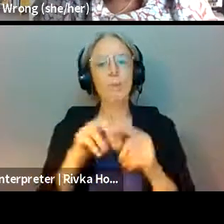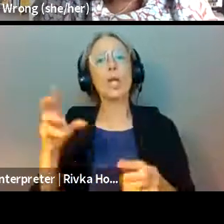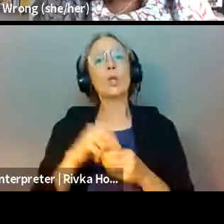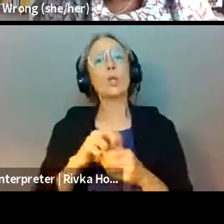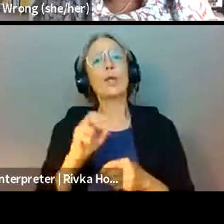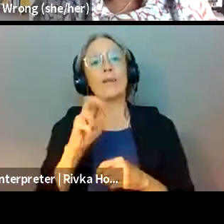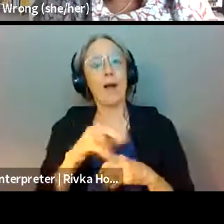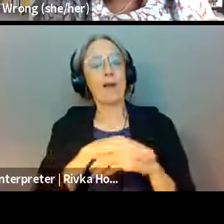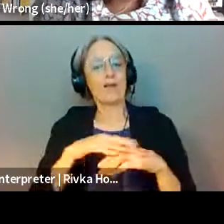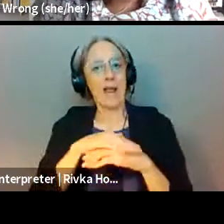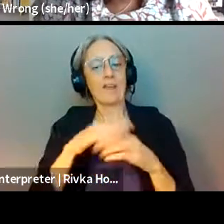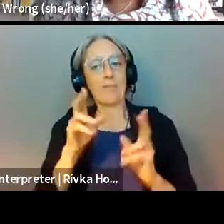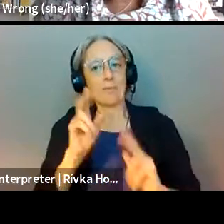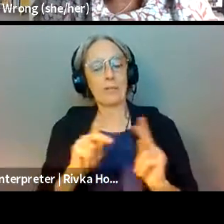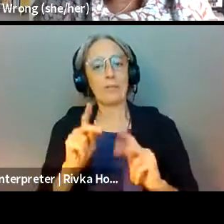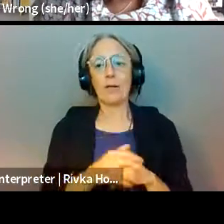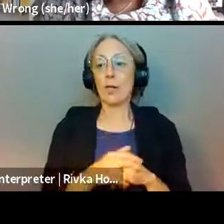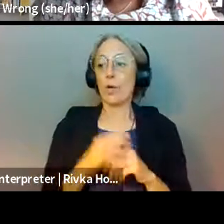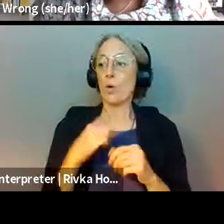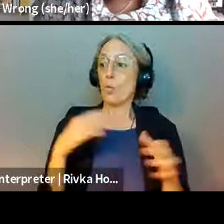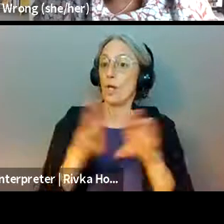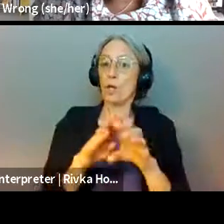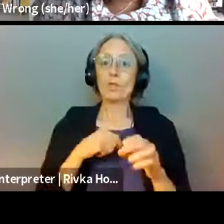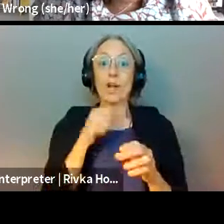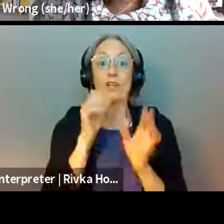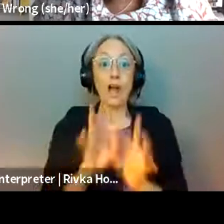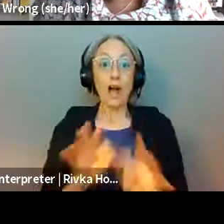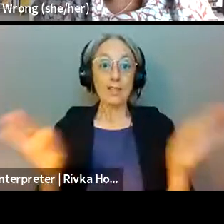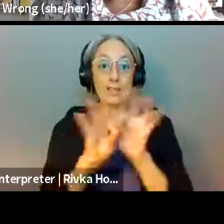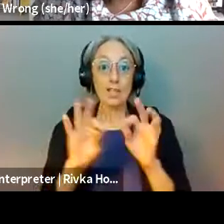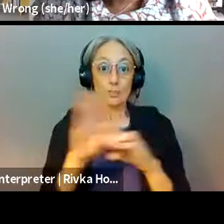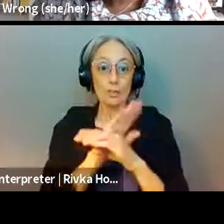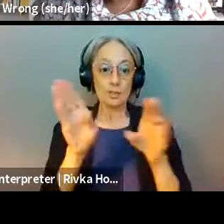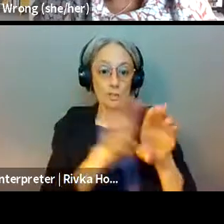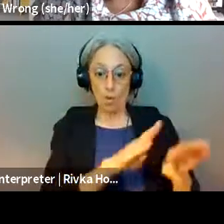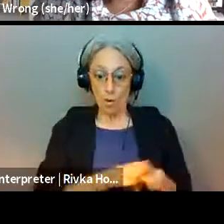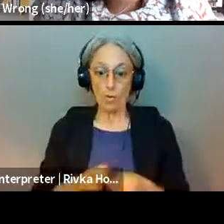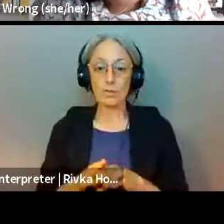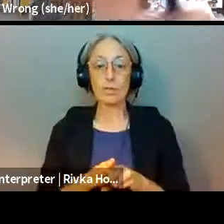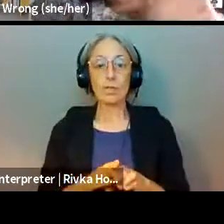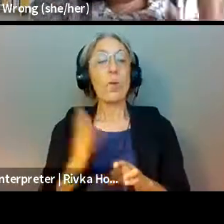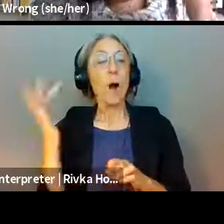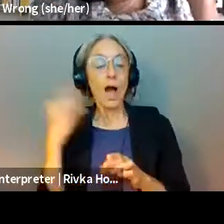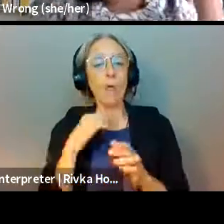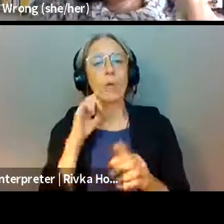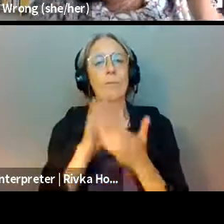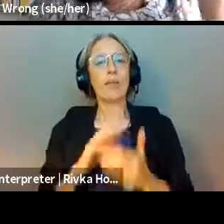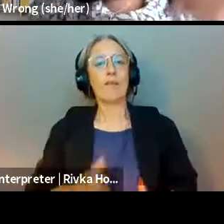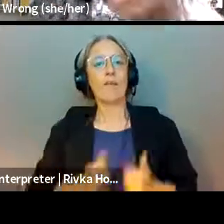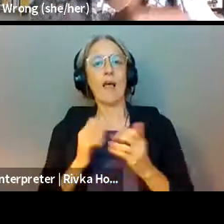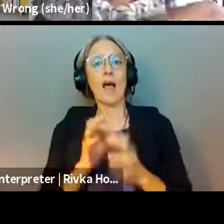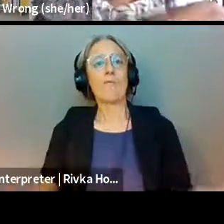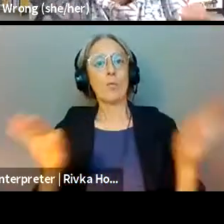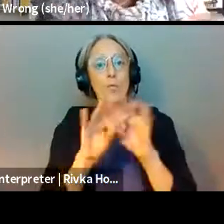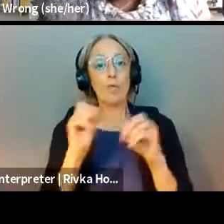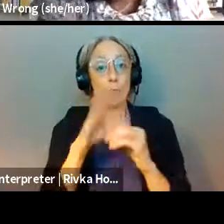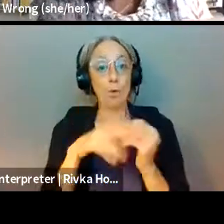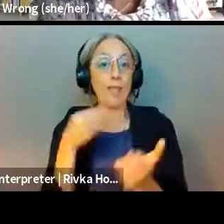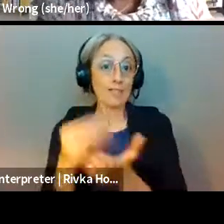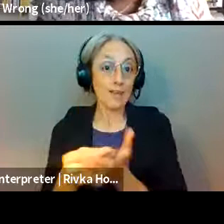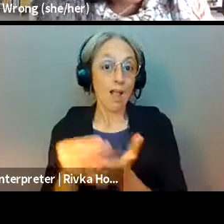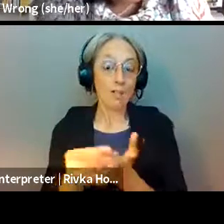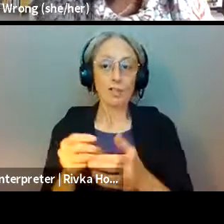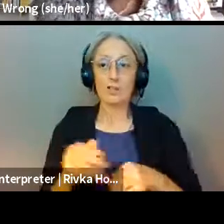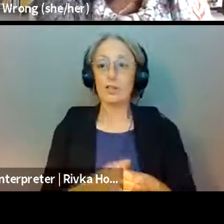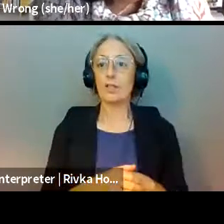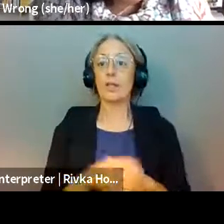closed our non-essential businesses because we believe lives are worth more than dollars. We kept our contraction and